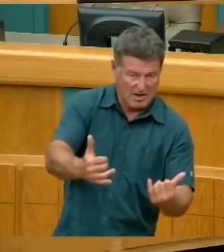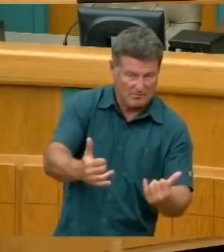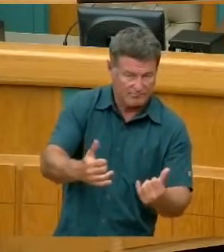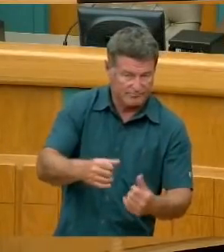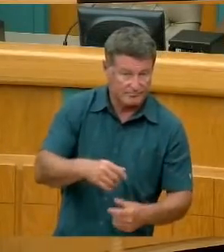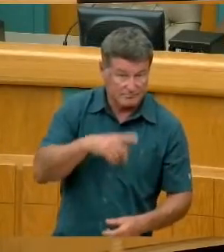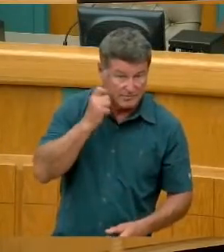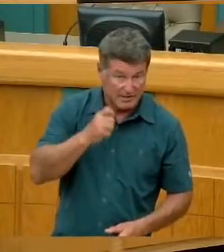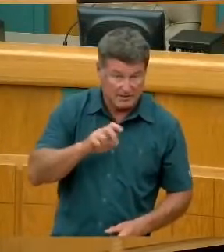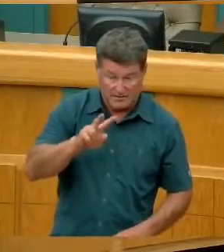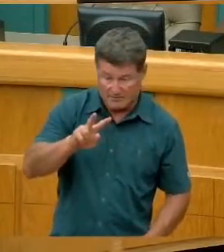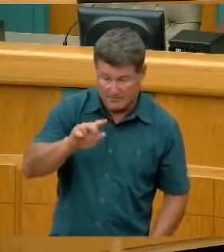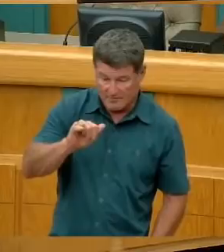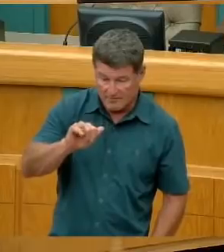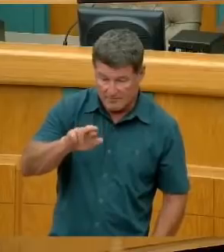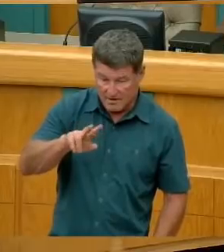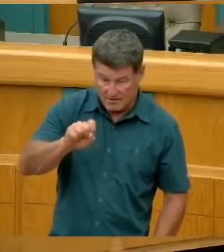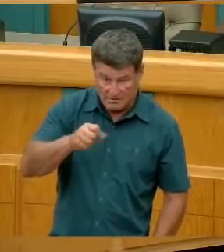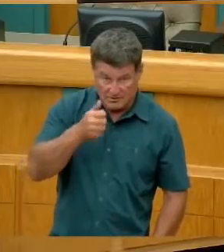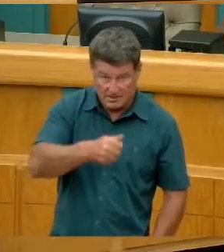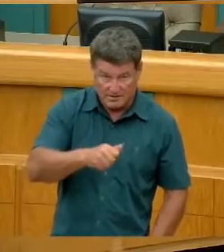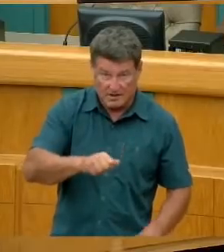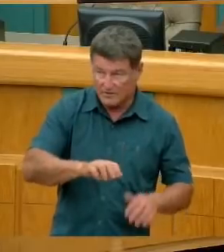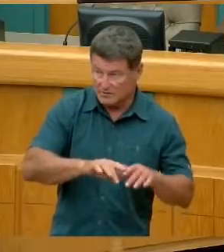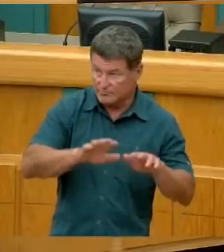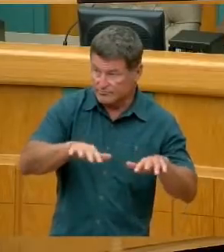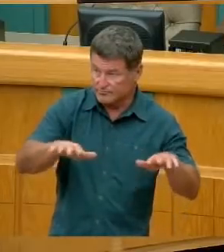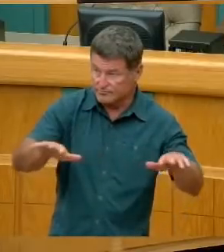of the transmission of the virus.